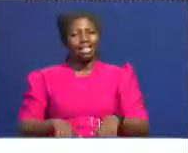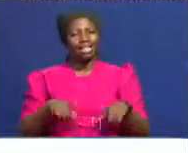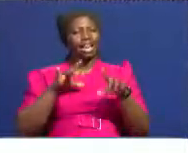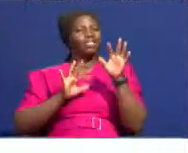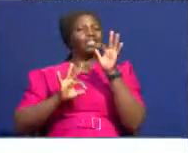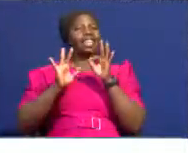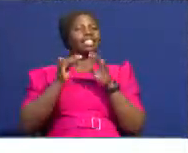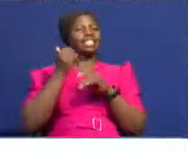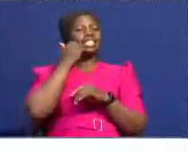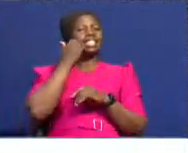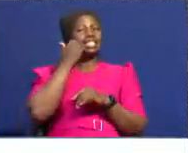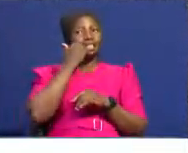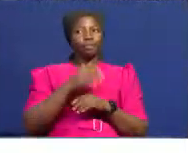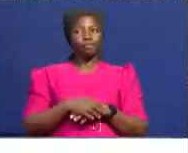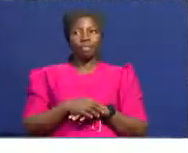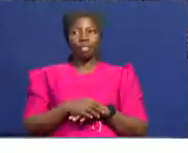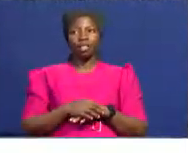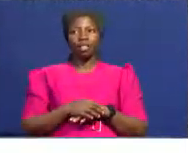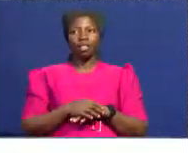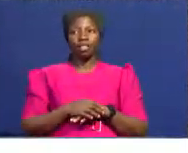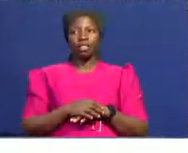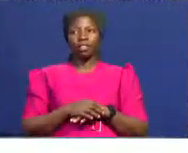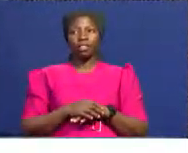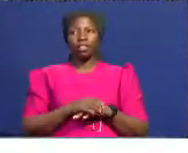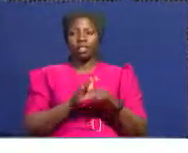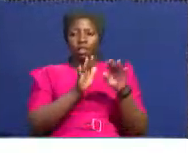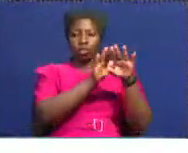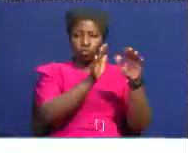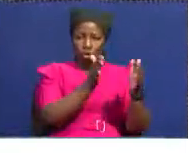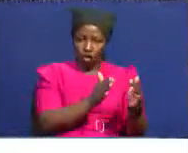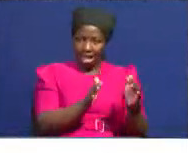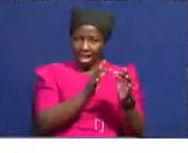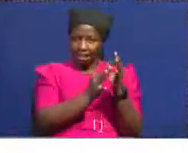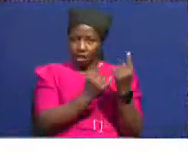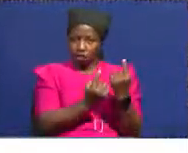ya kutoya kusavisa, unasavisa